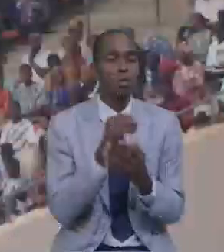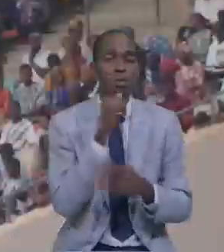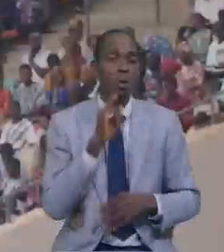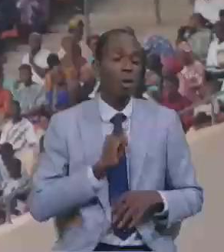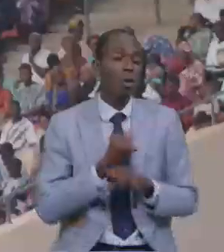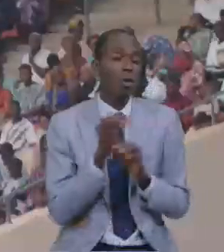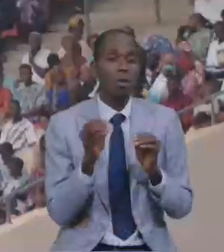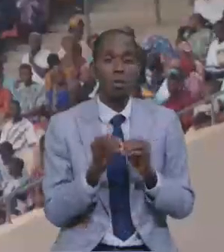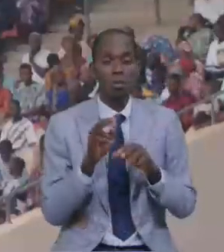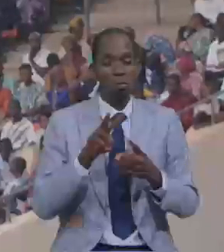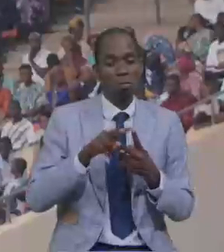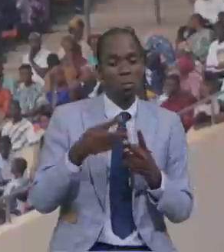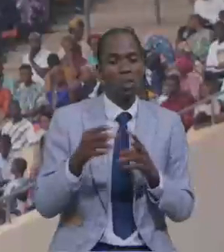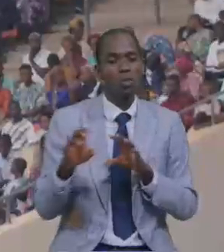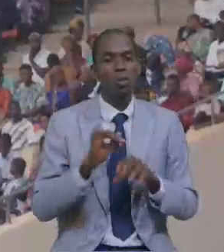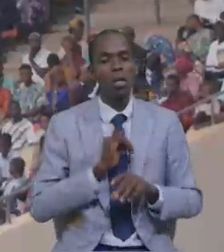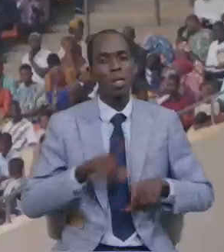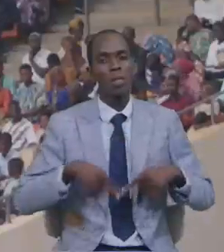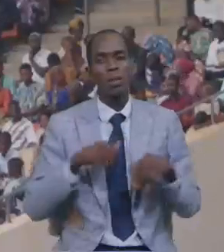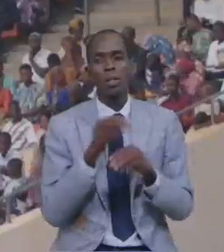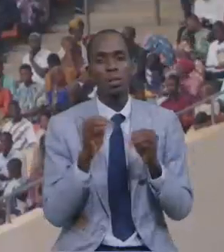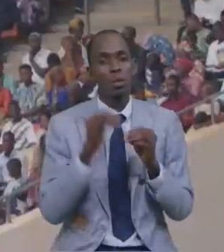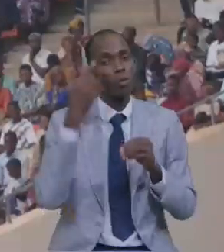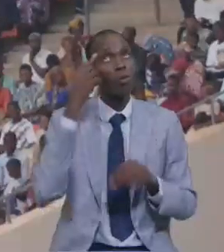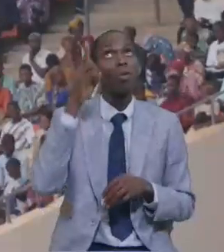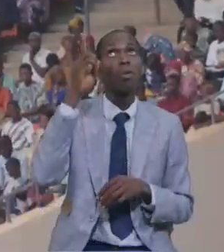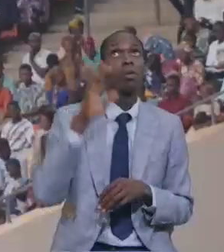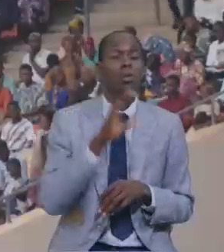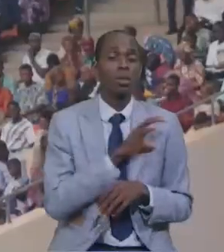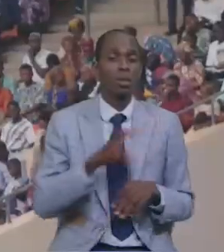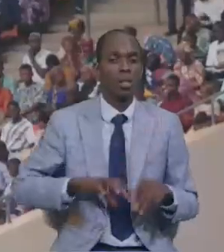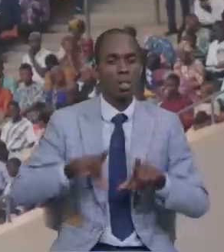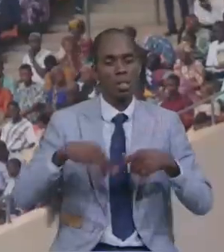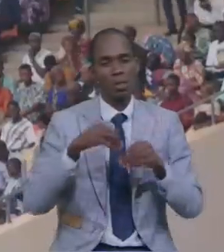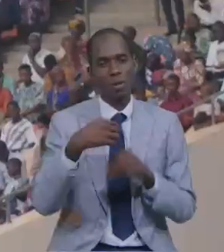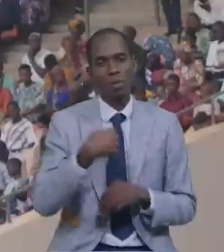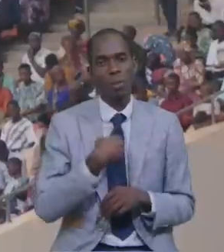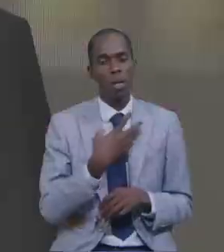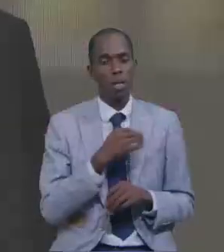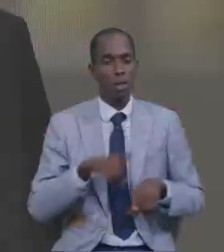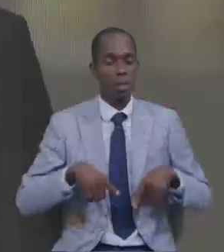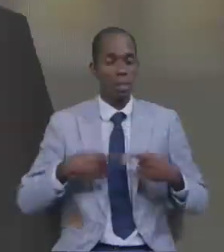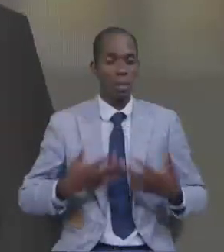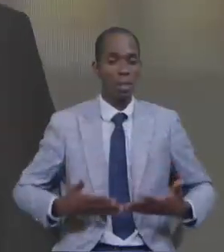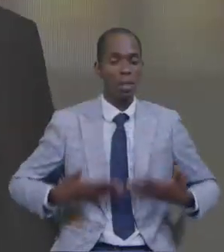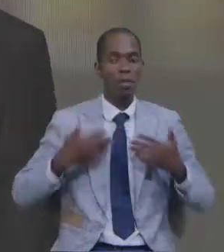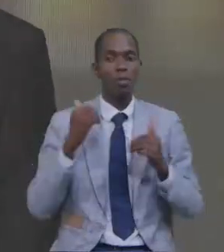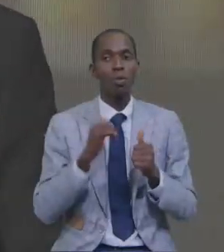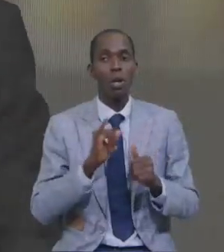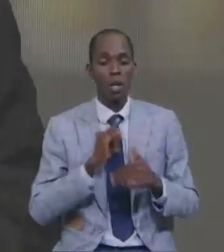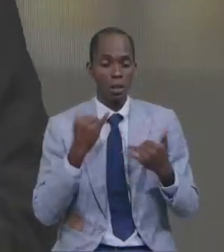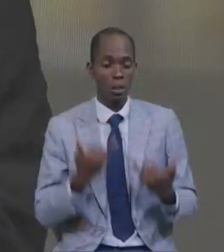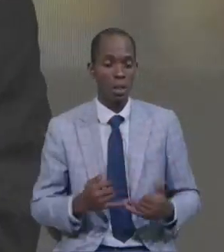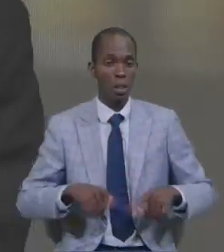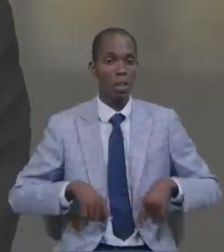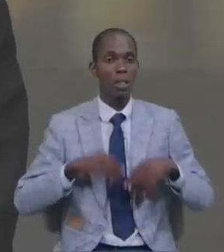the life which I now live in the flesh, I live by the faith of the Son of